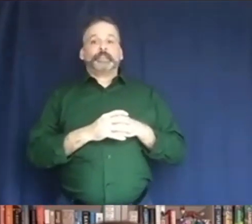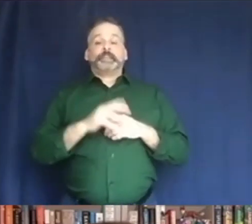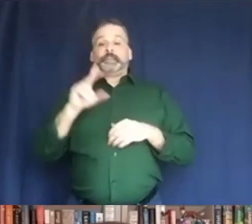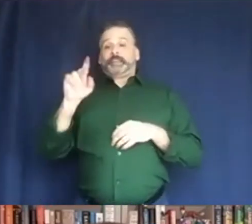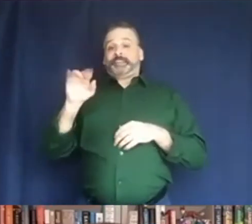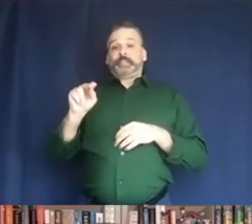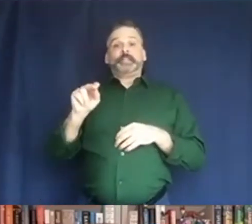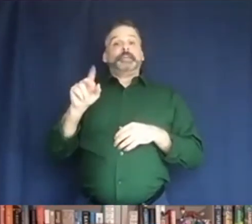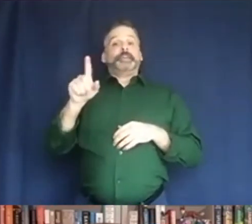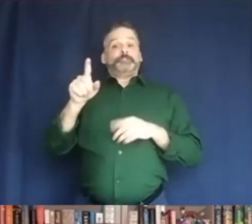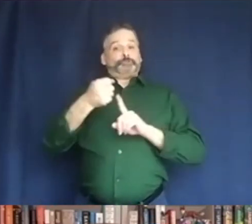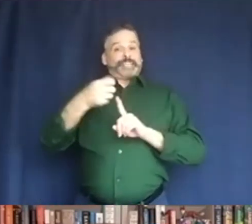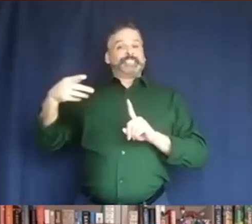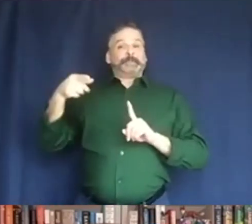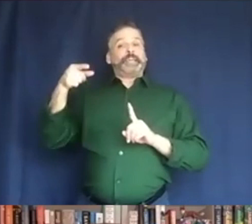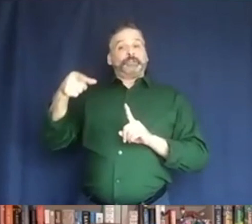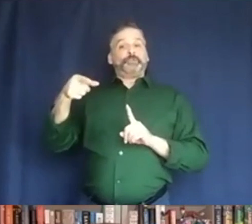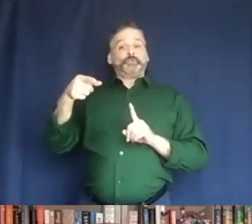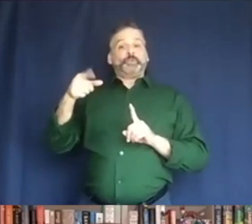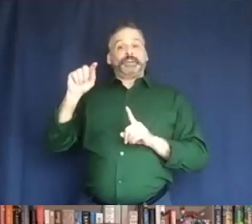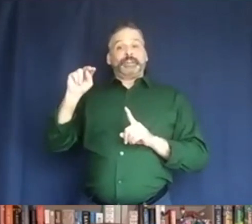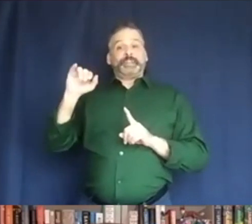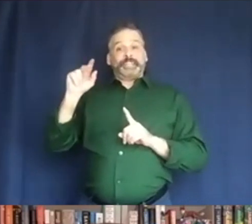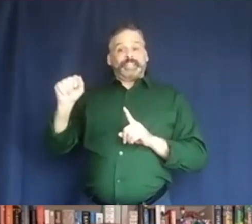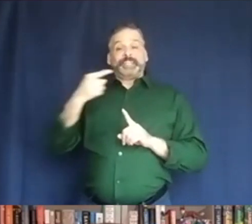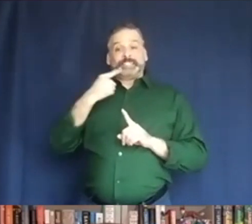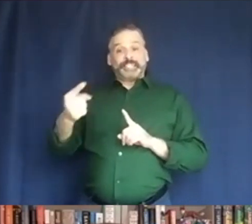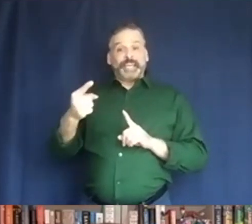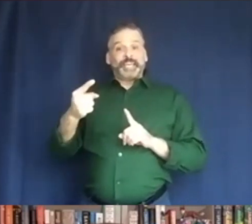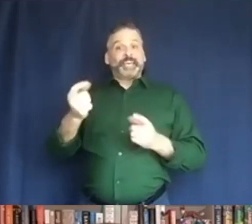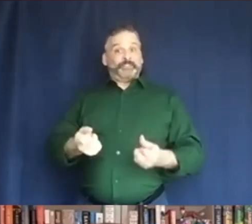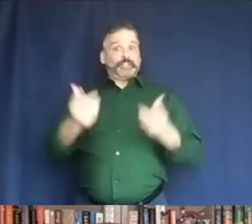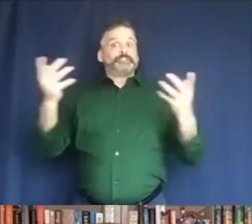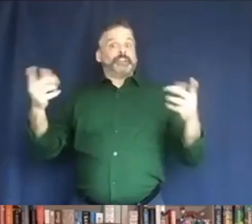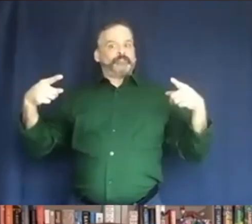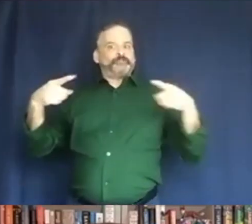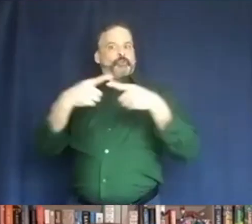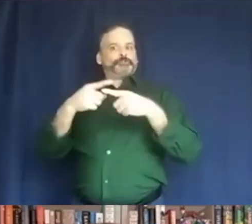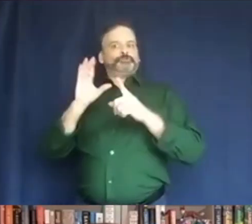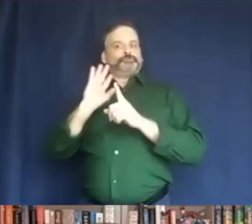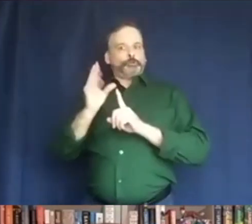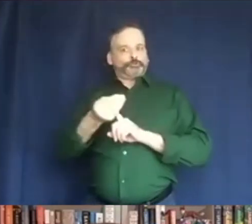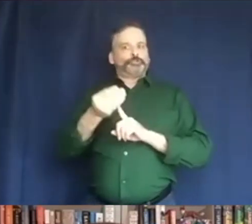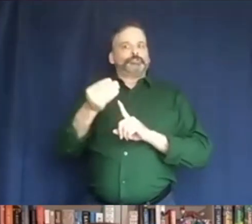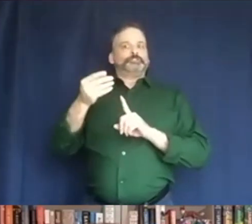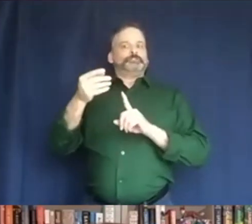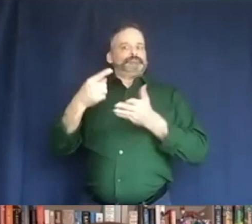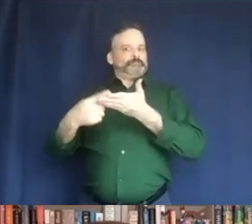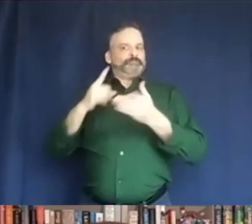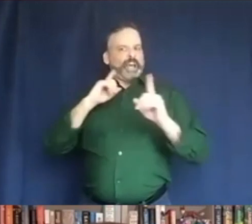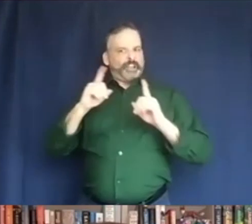To expand a little bit on what Nikita was saying, there is quite a bit of cross-cultural dialogue, I guess,